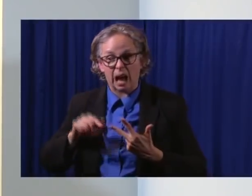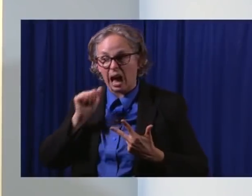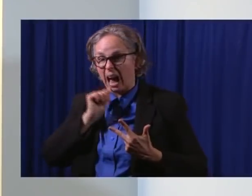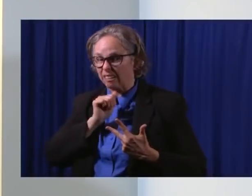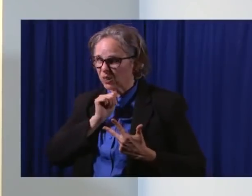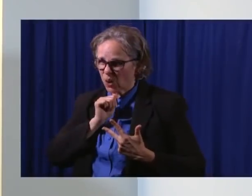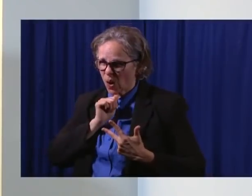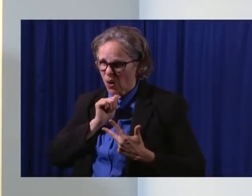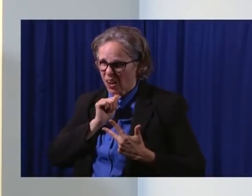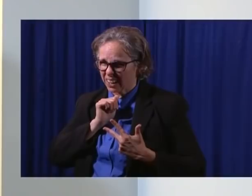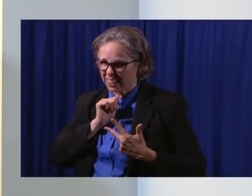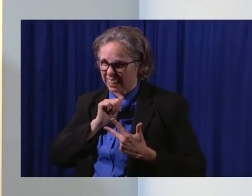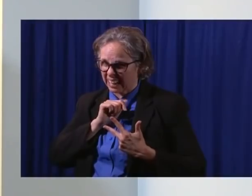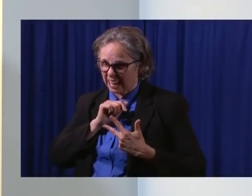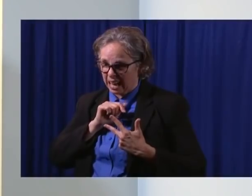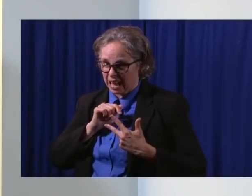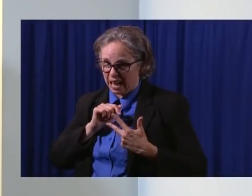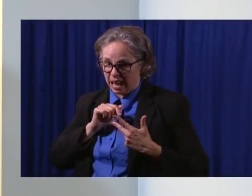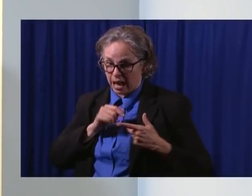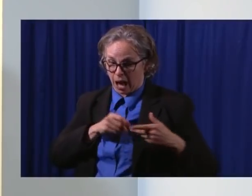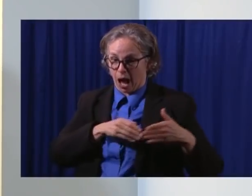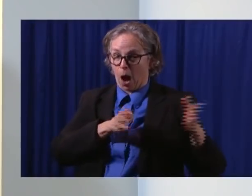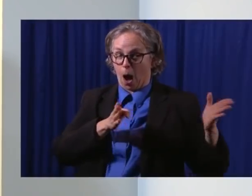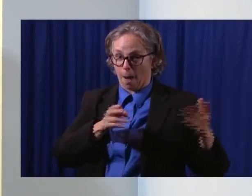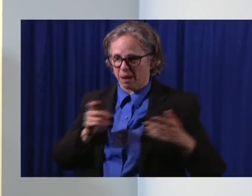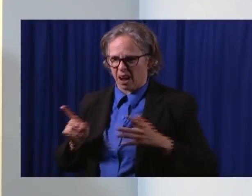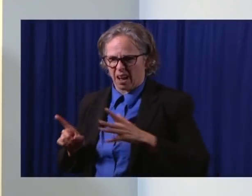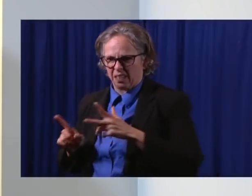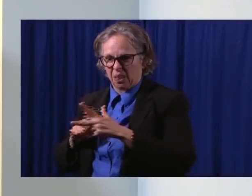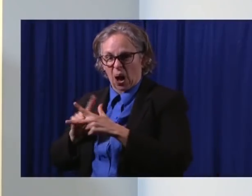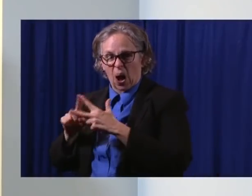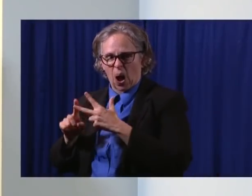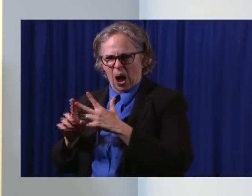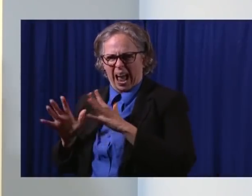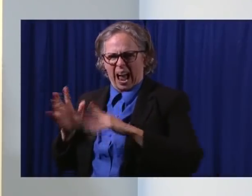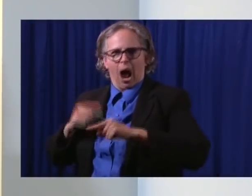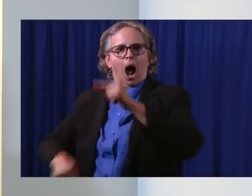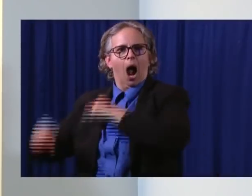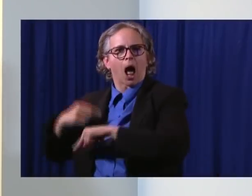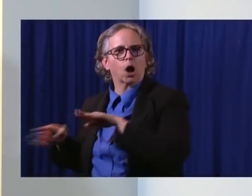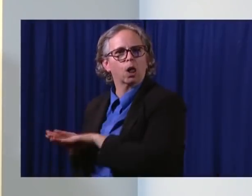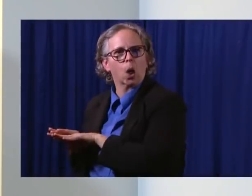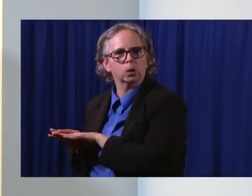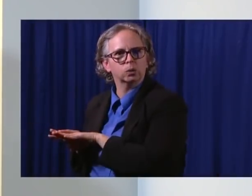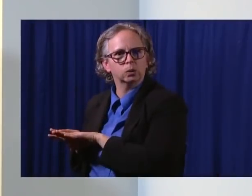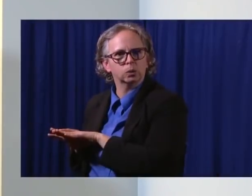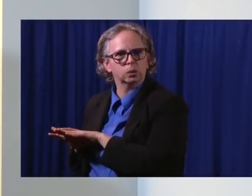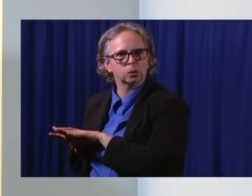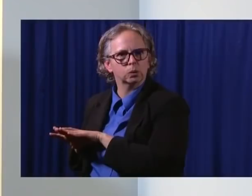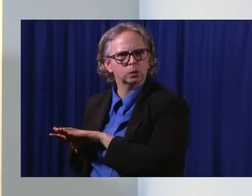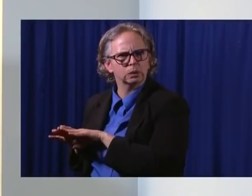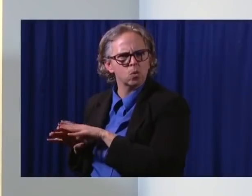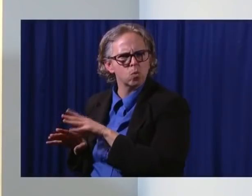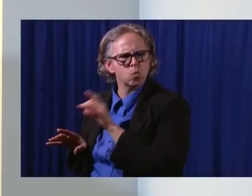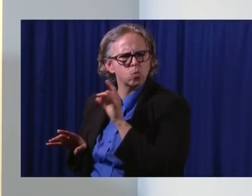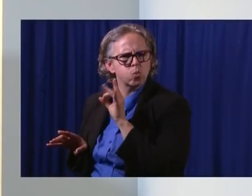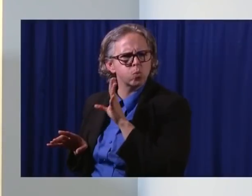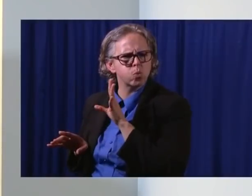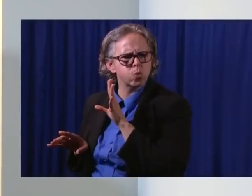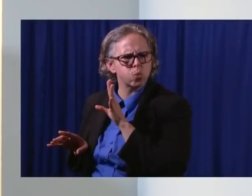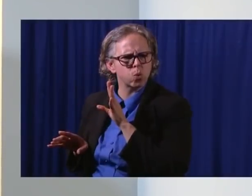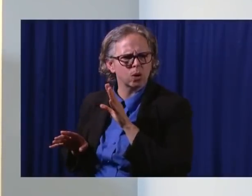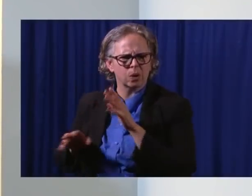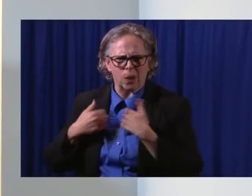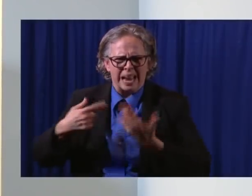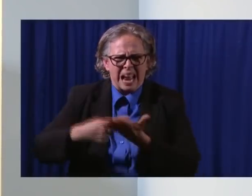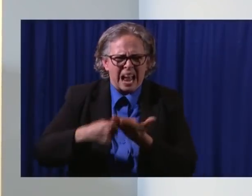in reverse with business closures. And as we talk to businesses in this state, that's their worst fear. They don't want to go backwards.